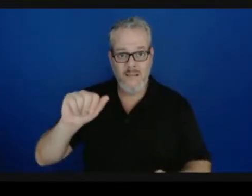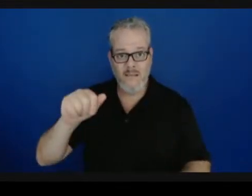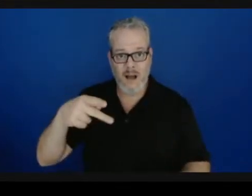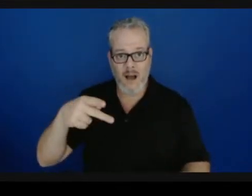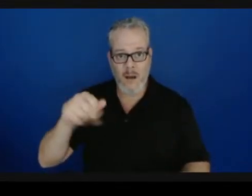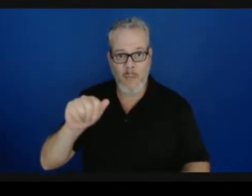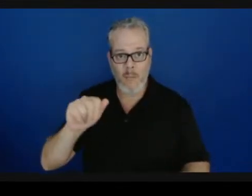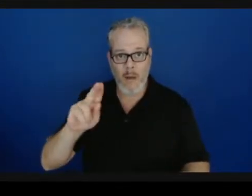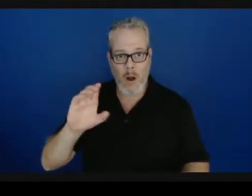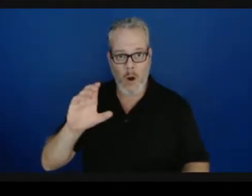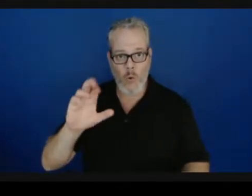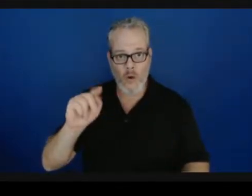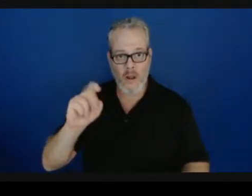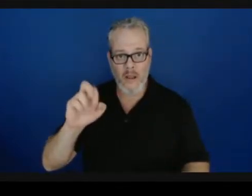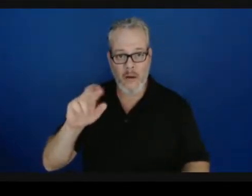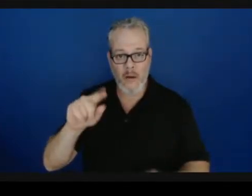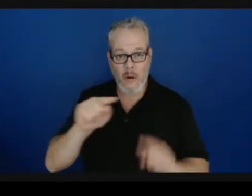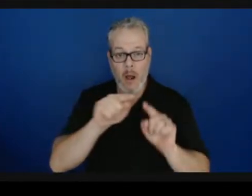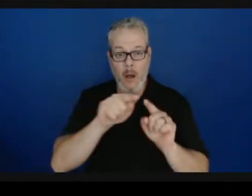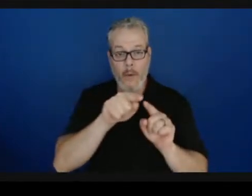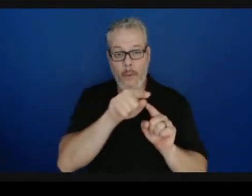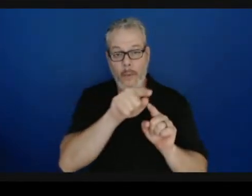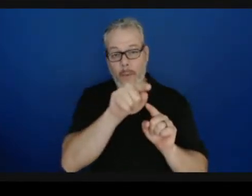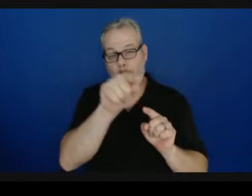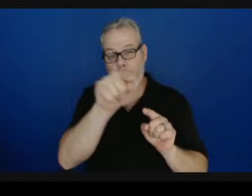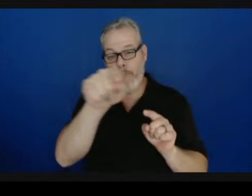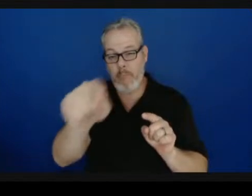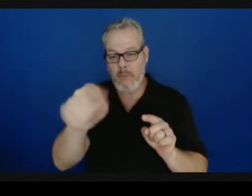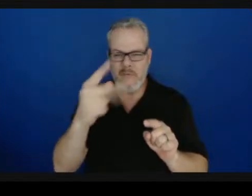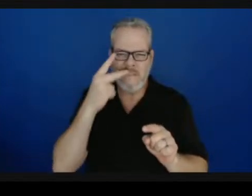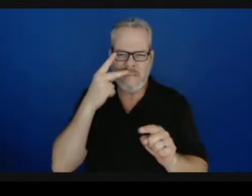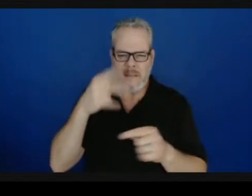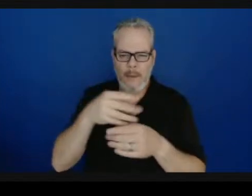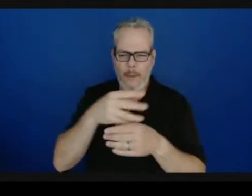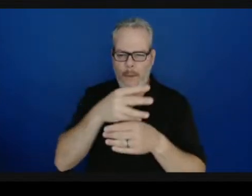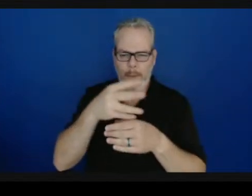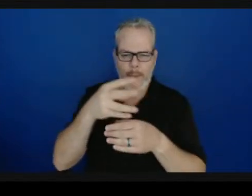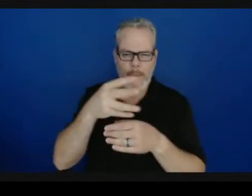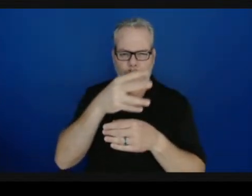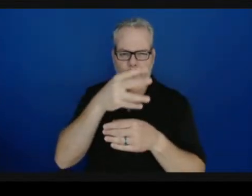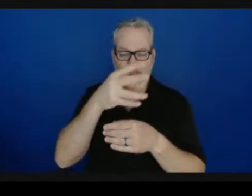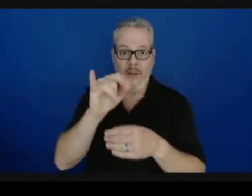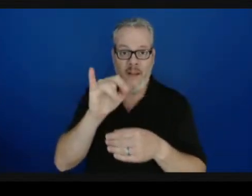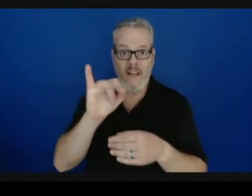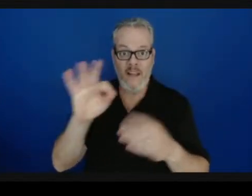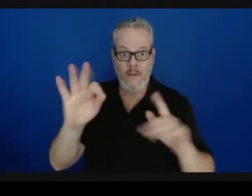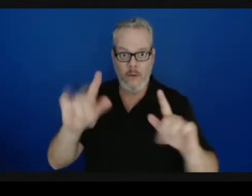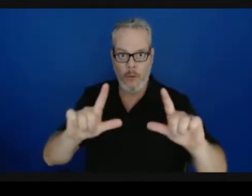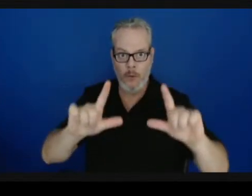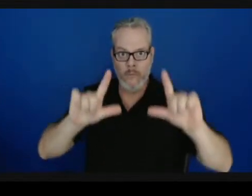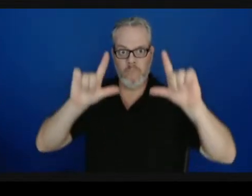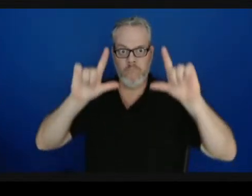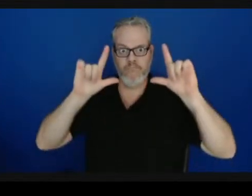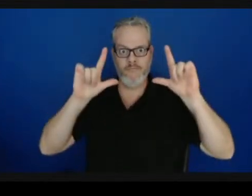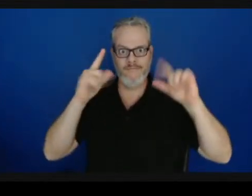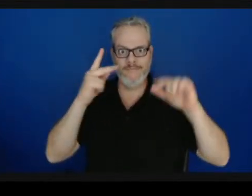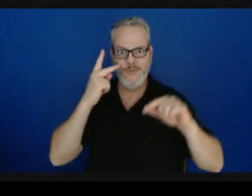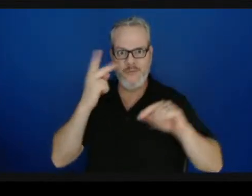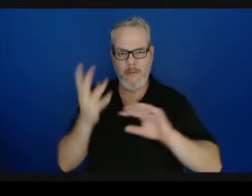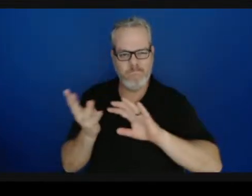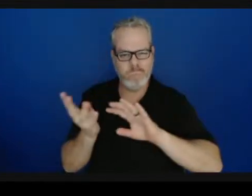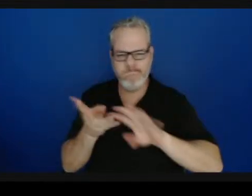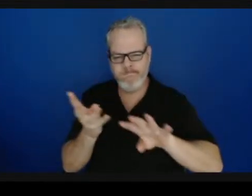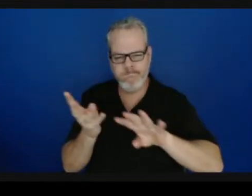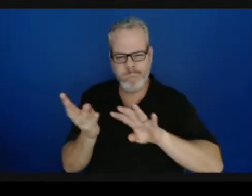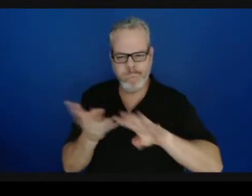Lots of fume coming off of here. If you look closely, you can see how fast this channel is moving in here. It's probably hard to see, especially if I draw